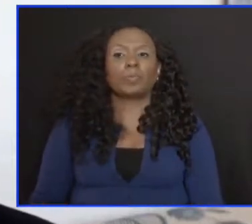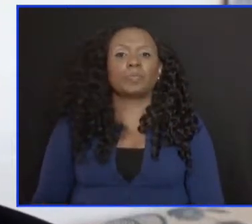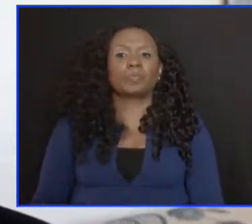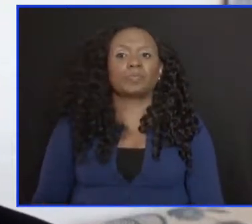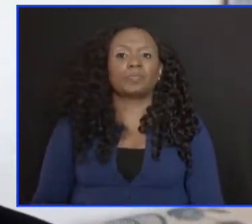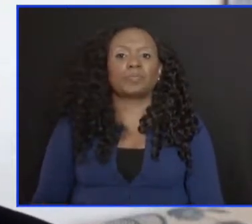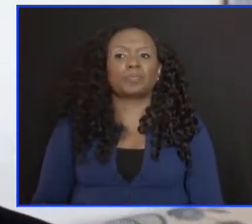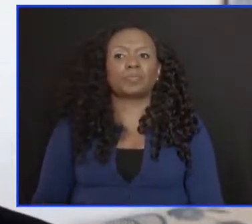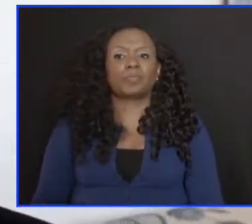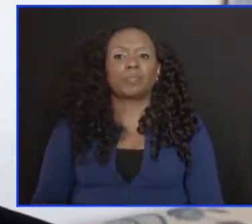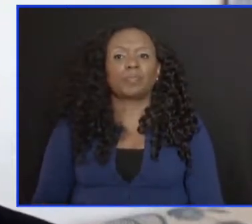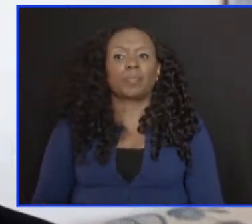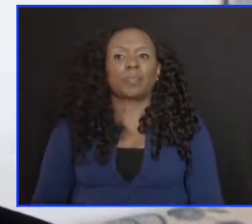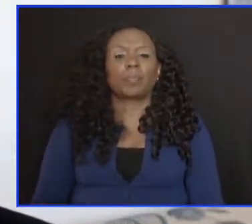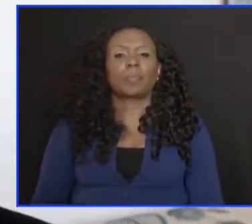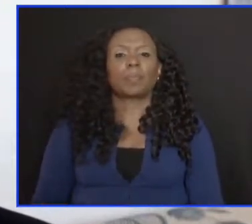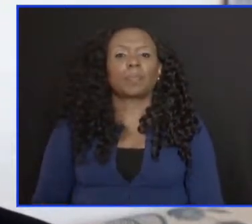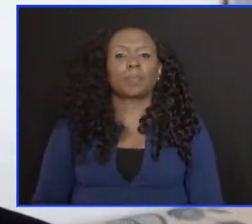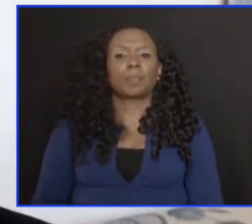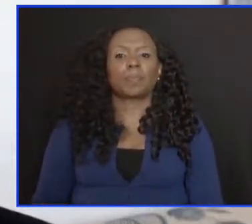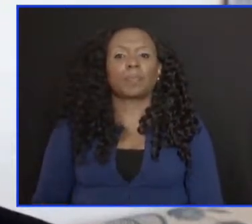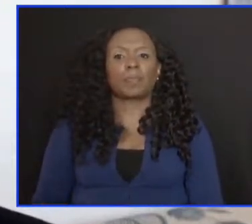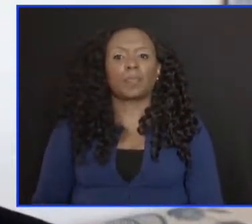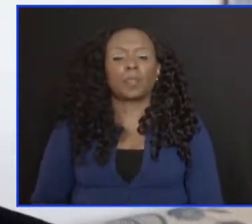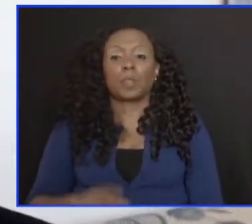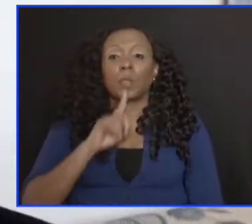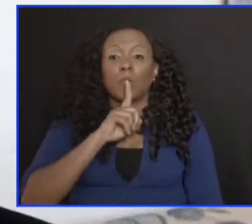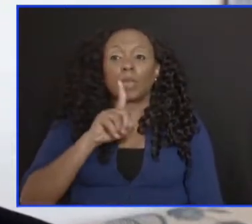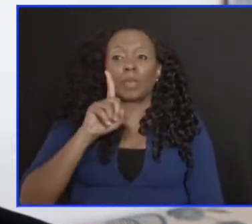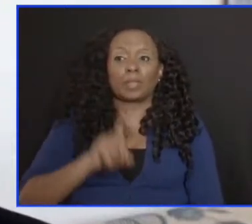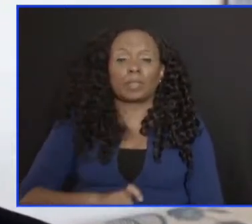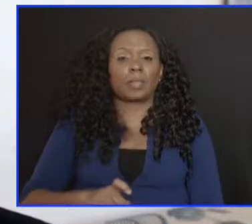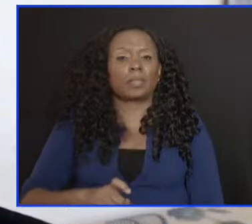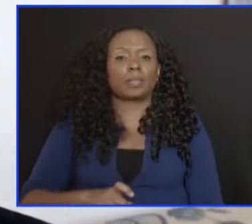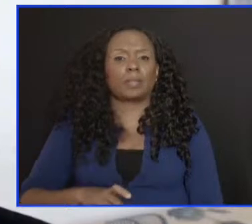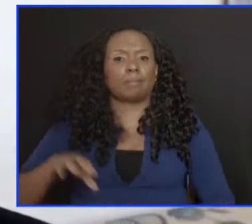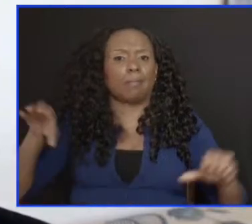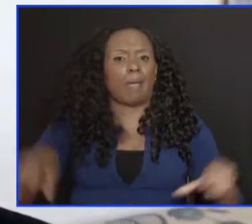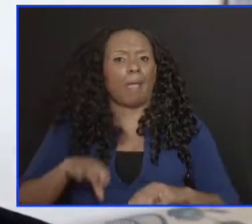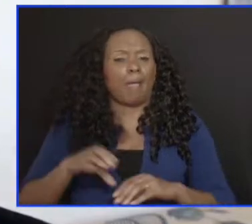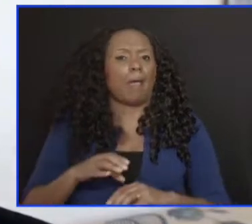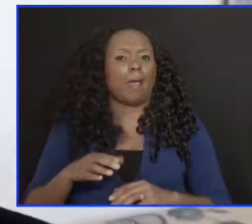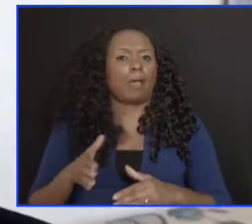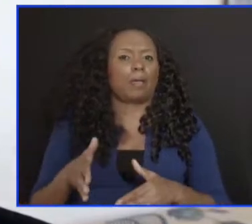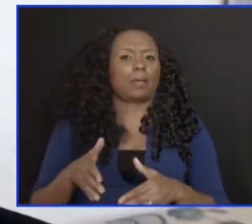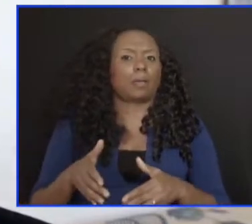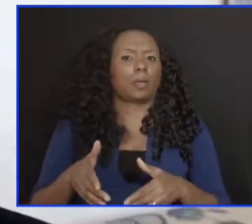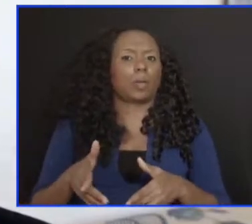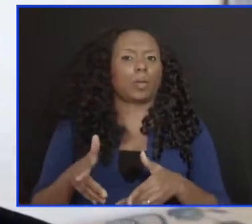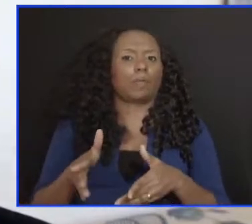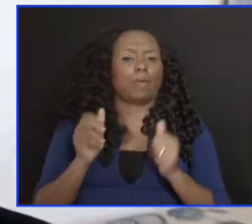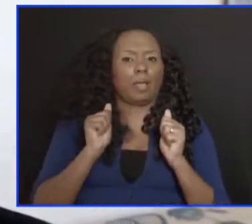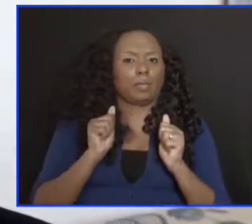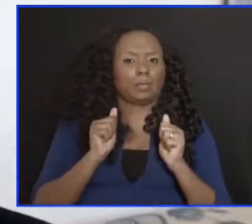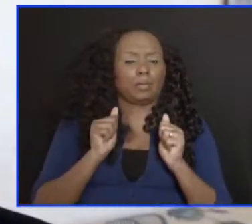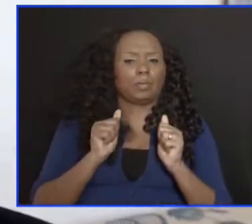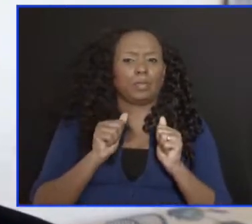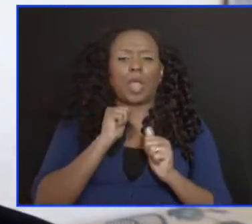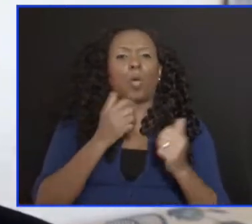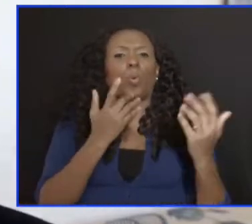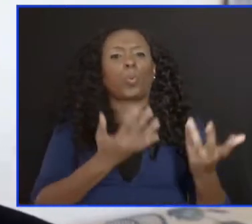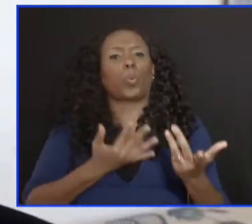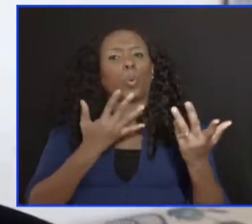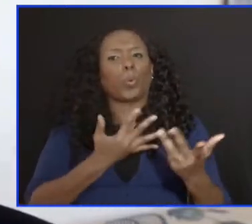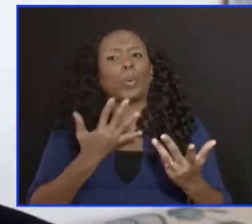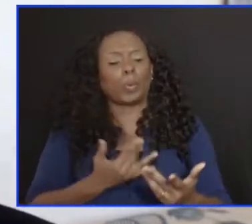therefore, the key message here is that we need to take early action when the elderly are sick, and